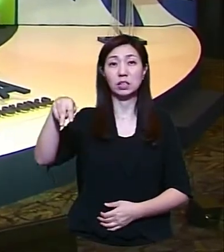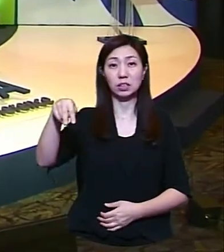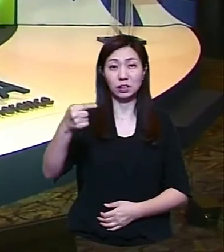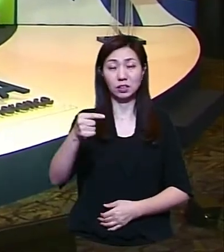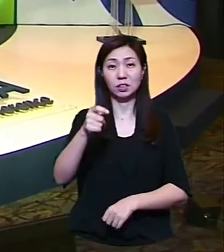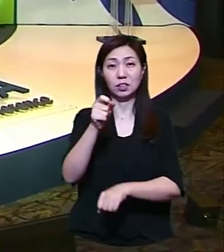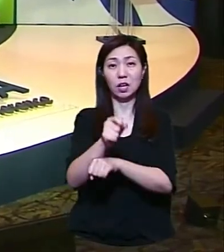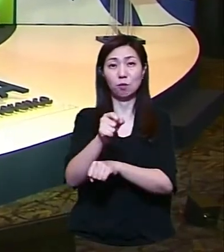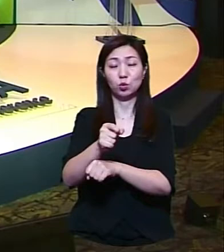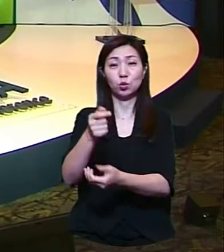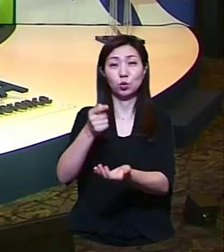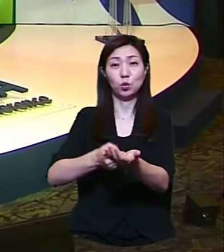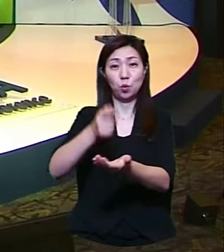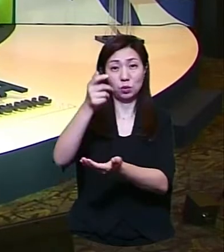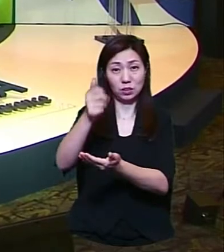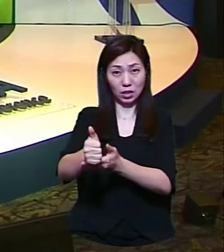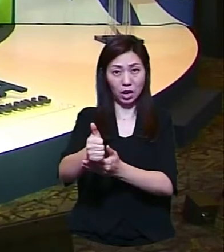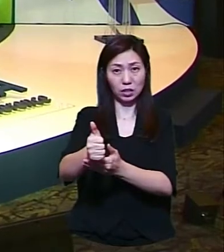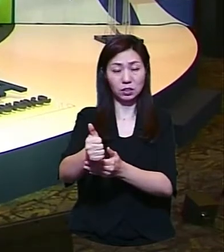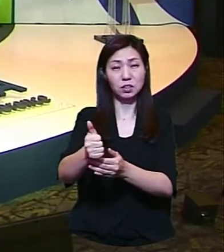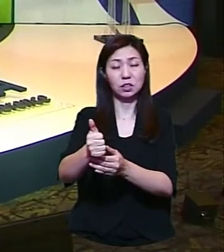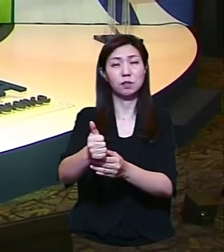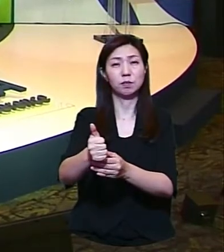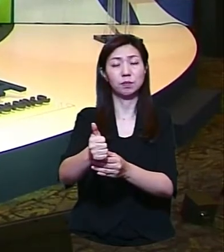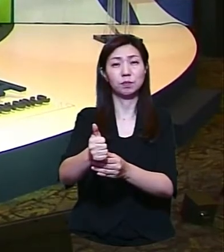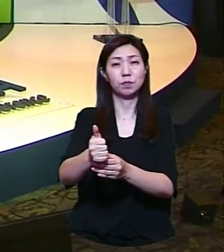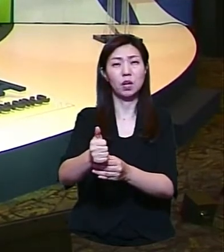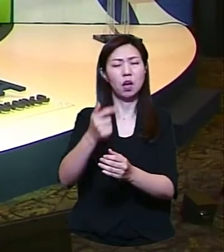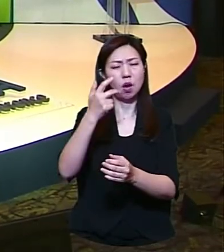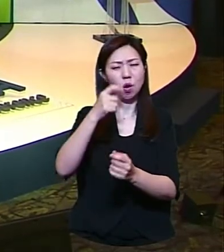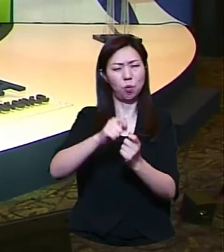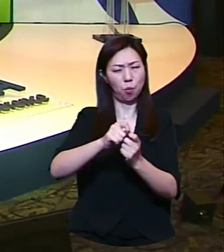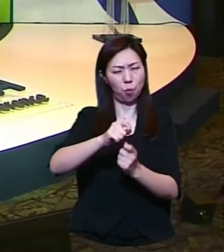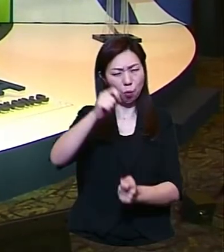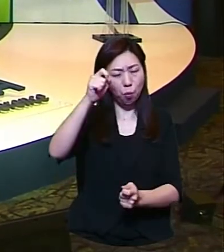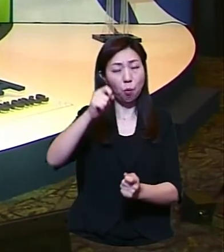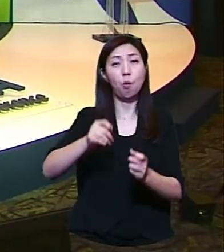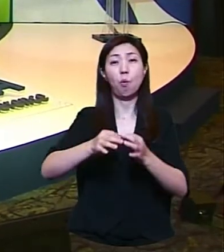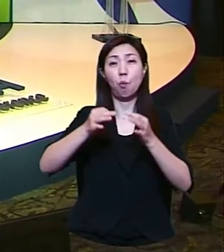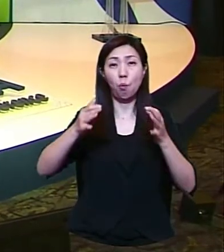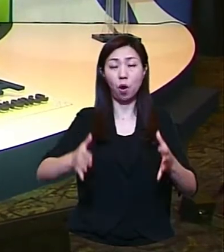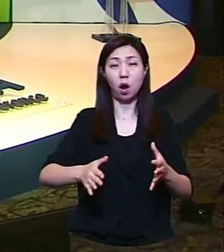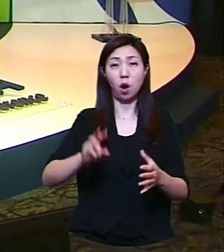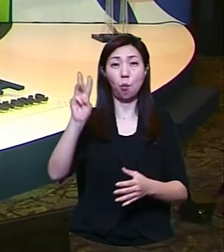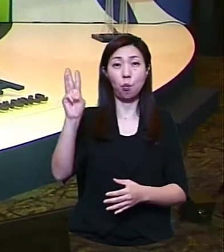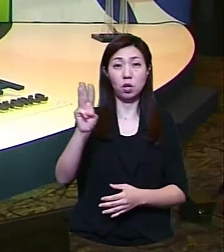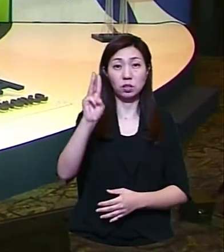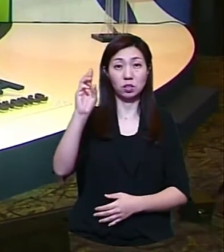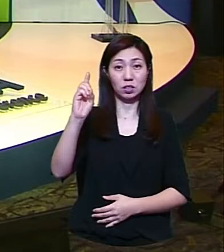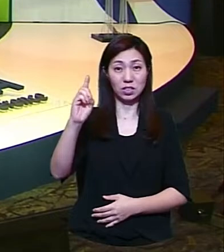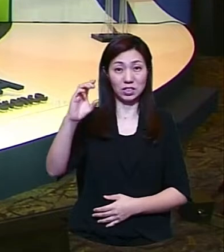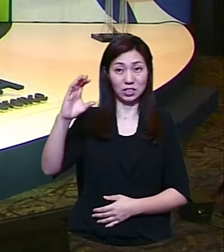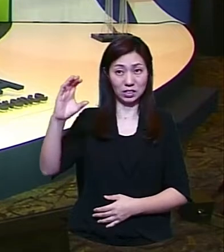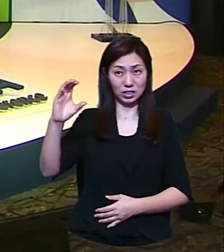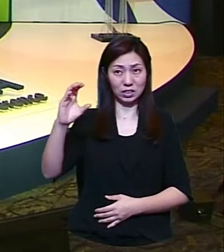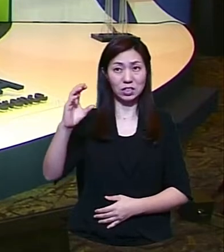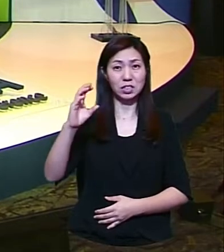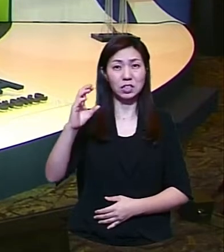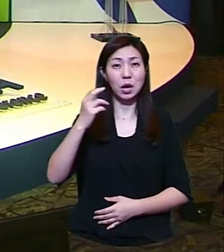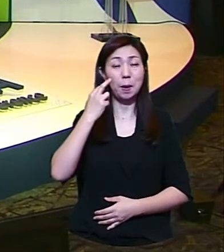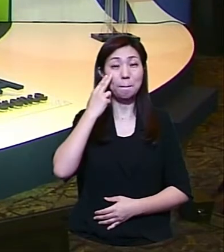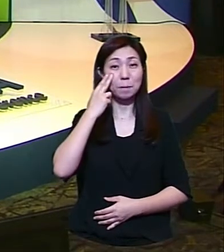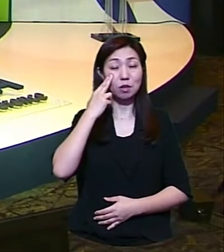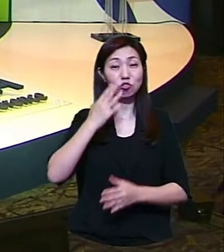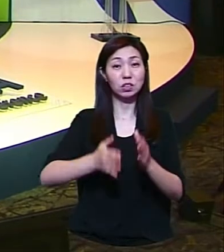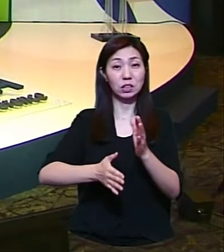time experience working in that boring Washington, D.C. main hall and H building. I think maybe some